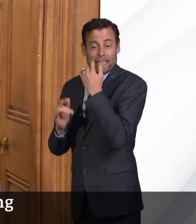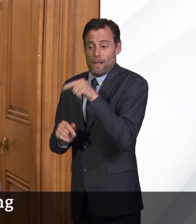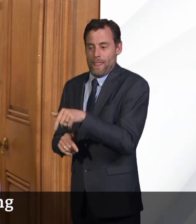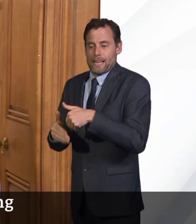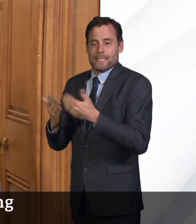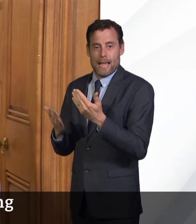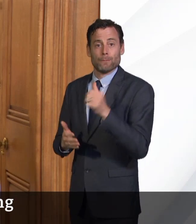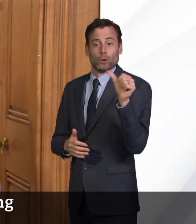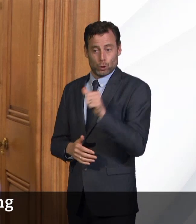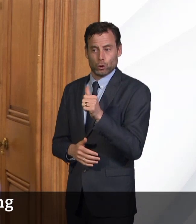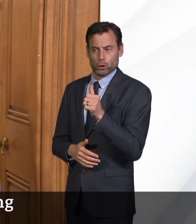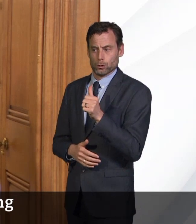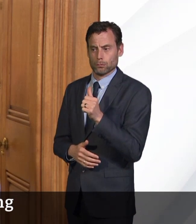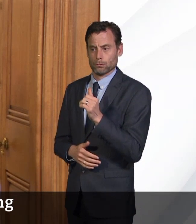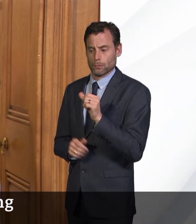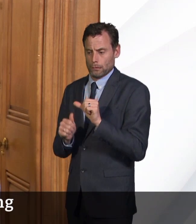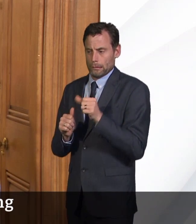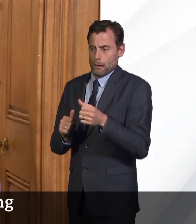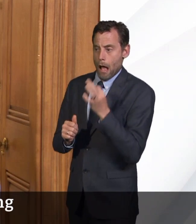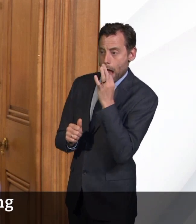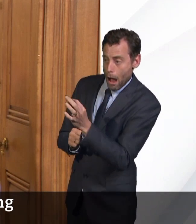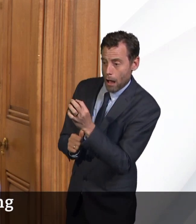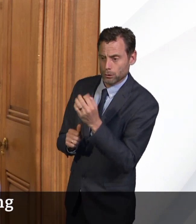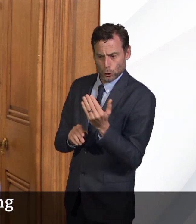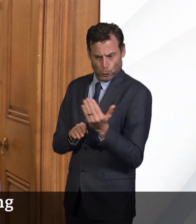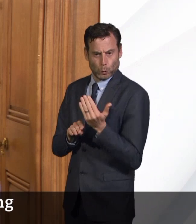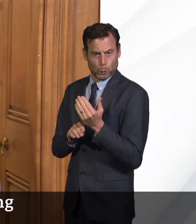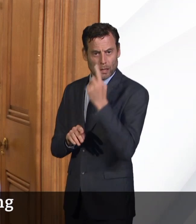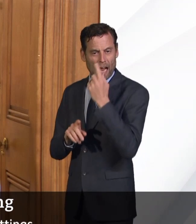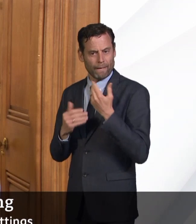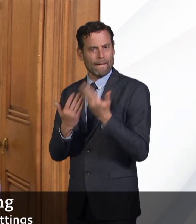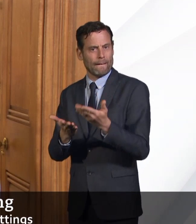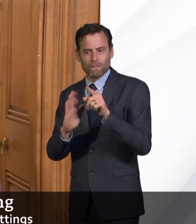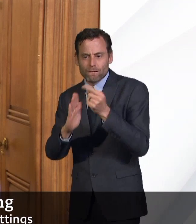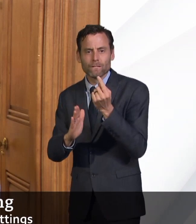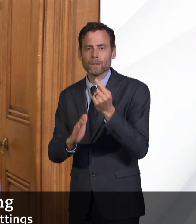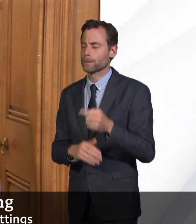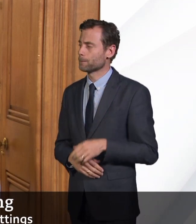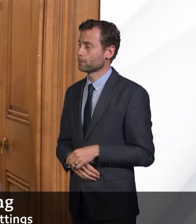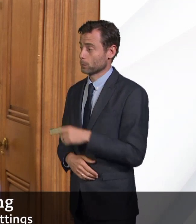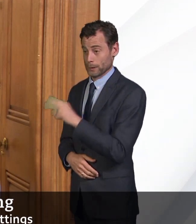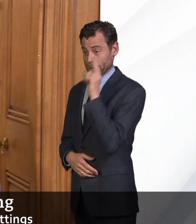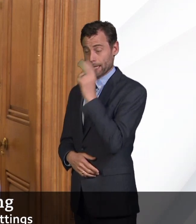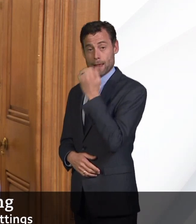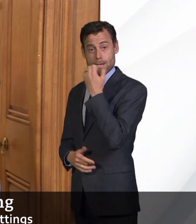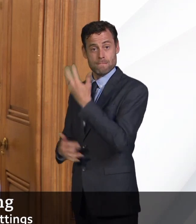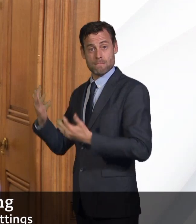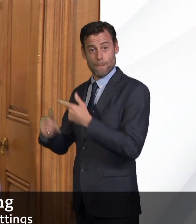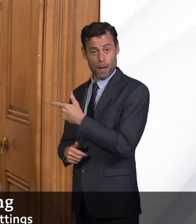should be able to get one quickly because we do now have the capacity. And today we've got the figures announced that shows we've